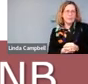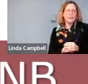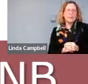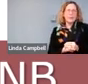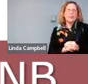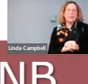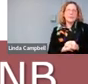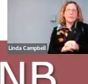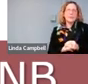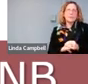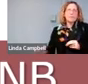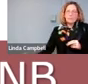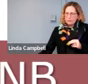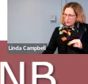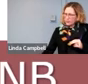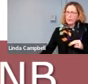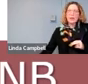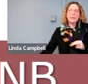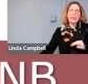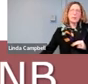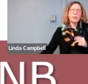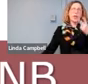that we do need to monitor for.